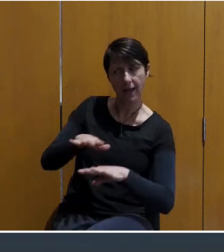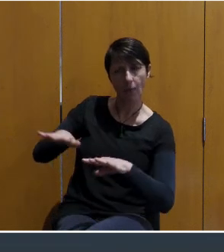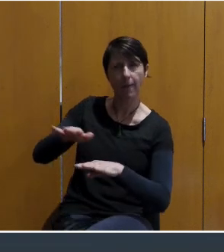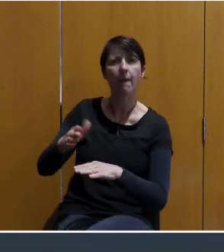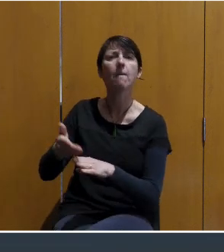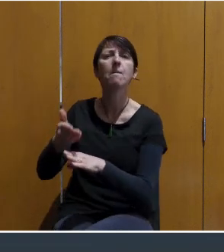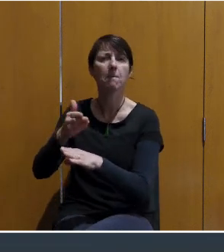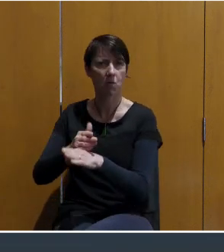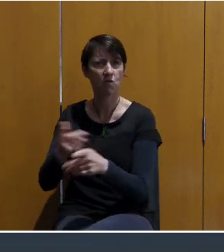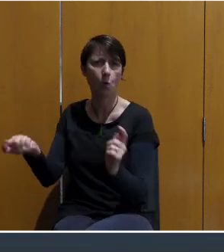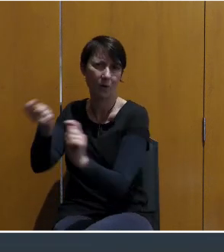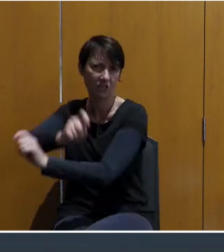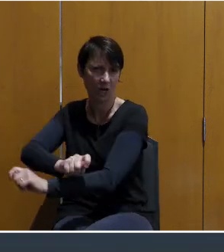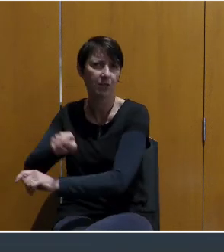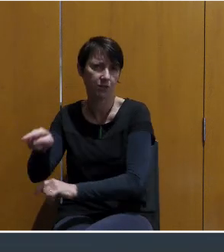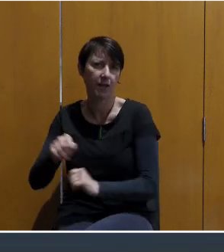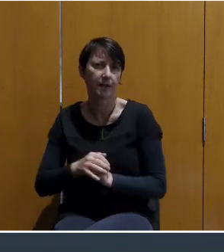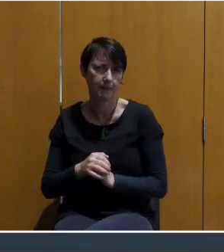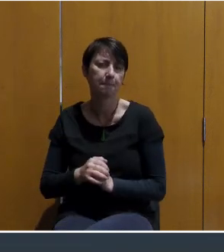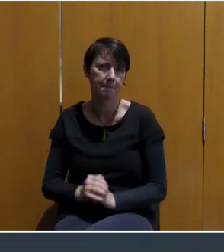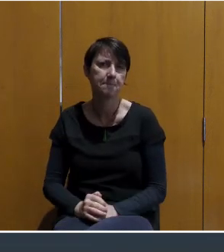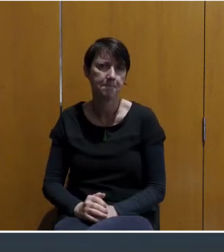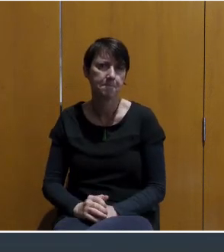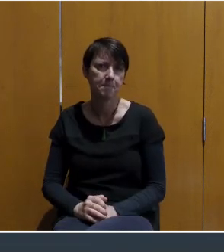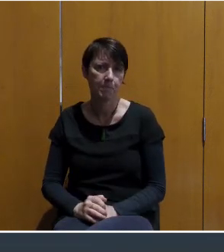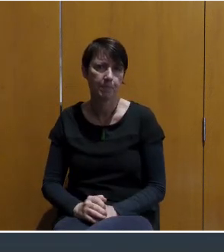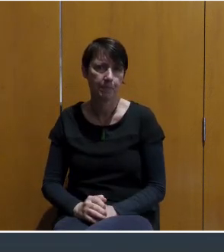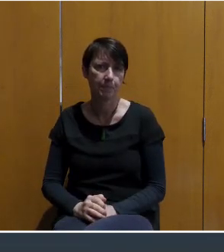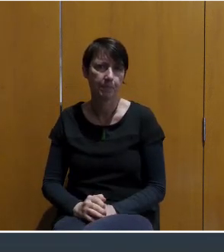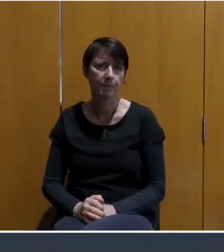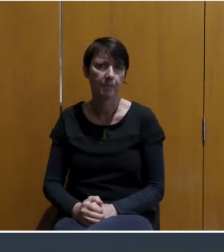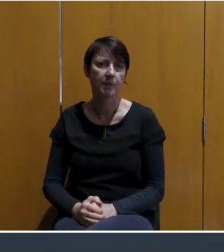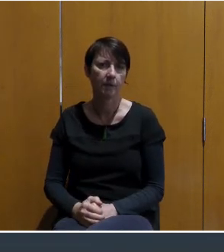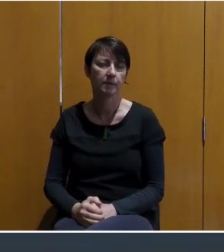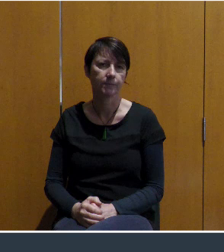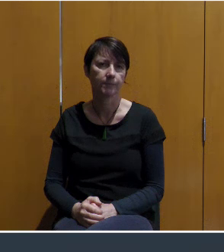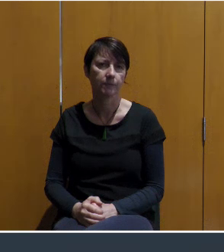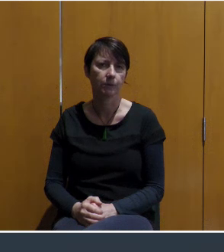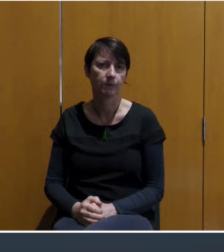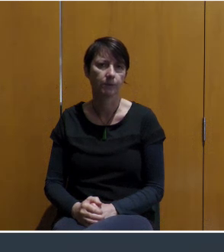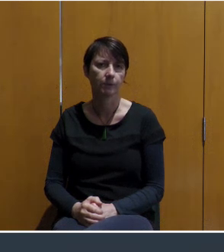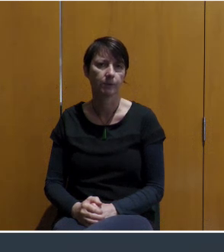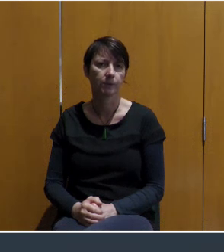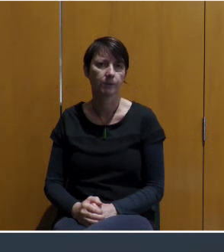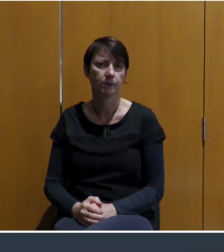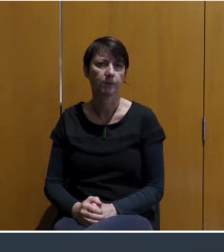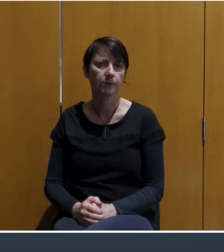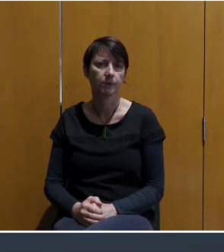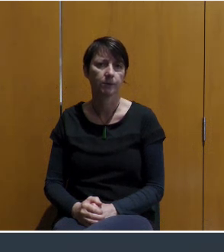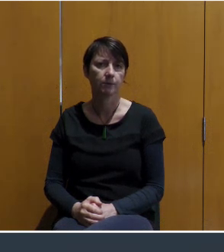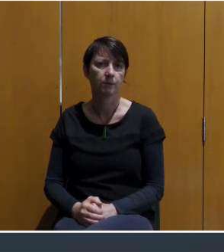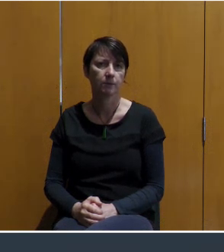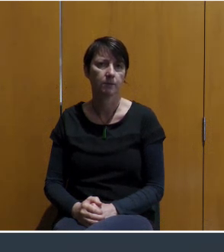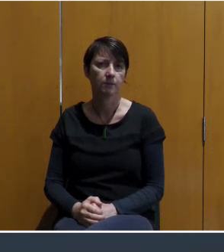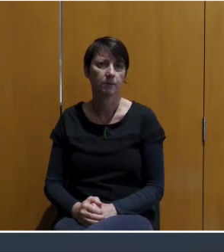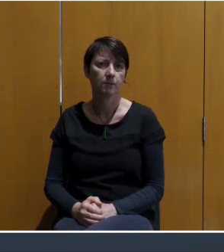if the councillors were in agreement to that, we would make that amendment. So at the council meeting, you have that